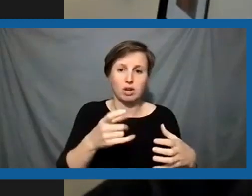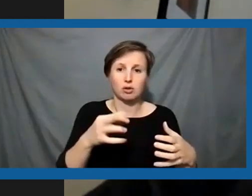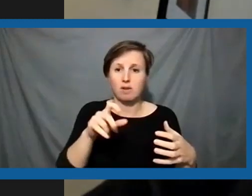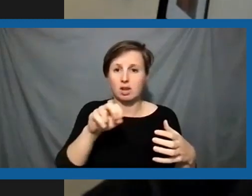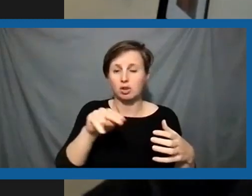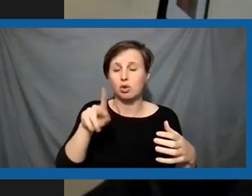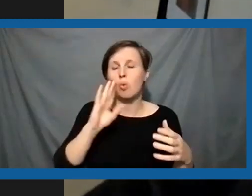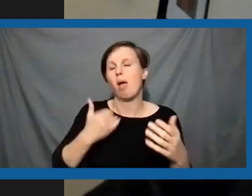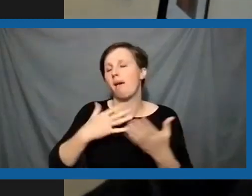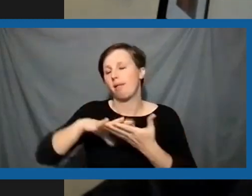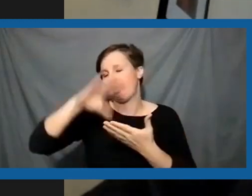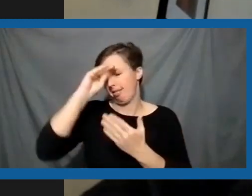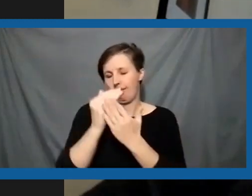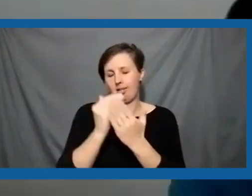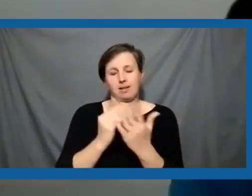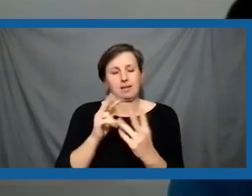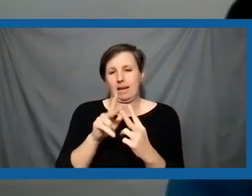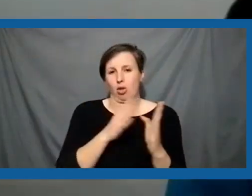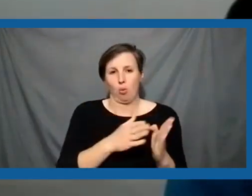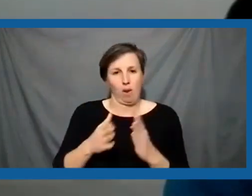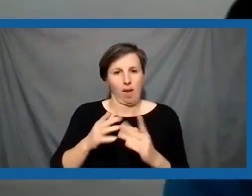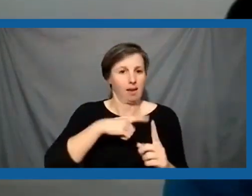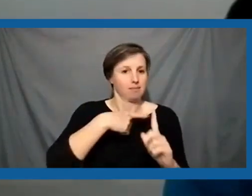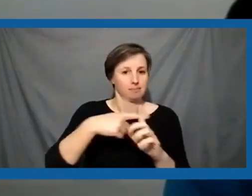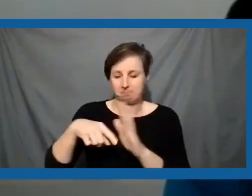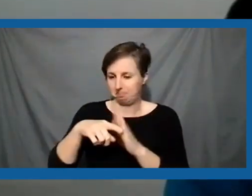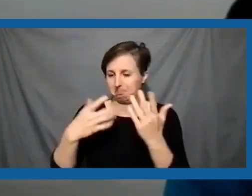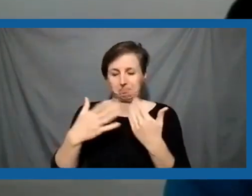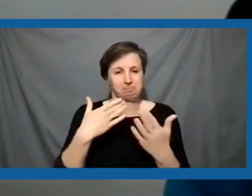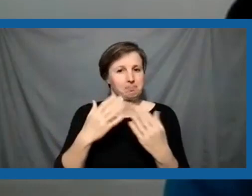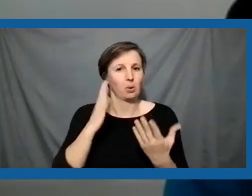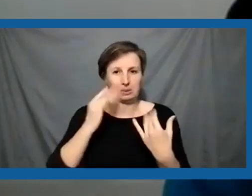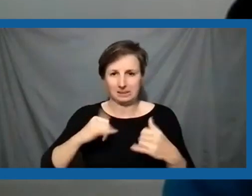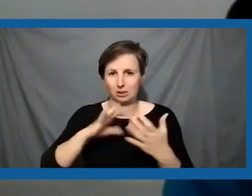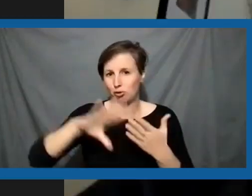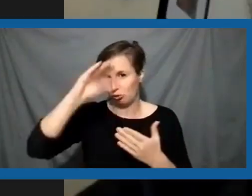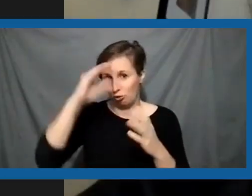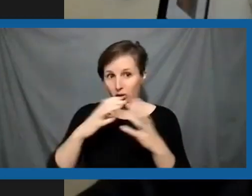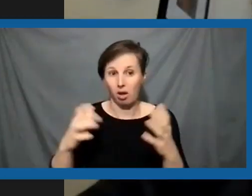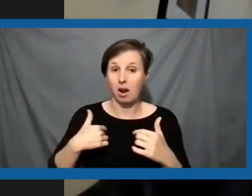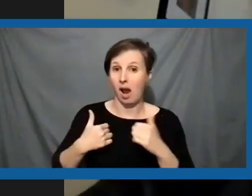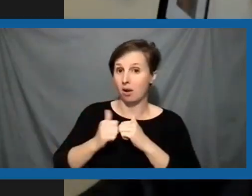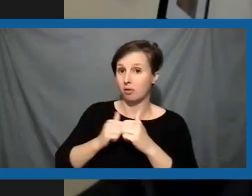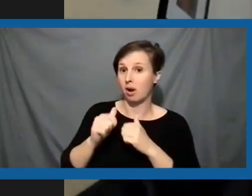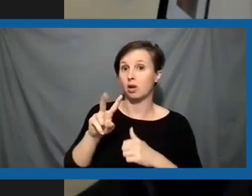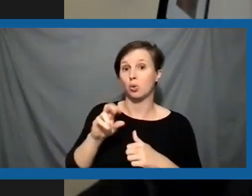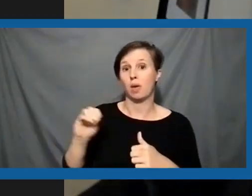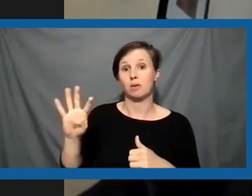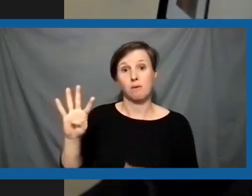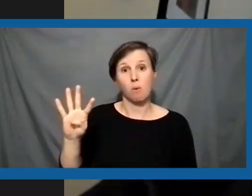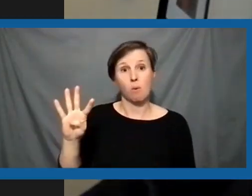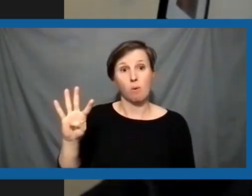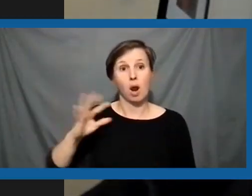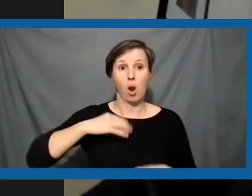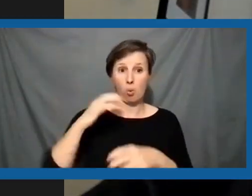invaluable lesson either way. Yes, And thank pass you. it on, inspire everyone else. I ran in 2004. I won